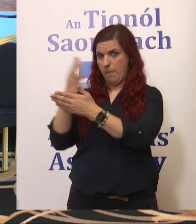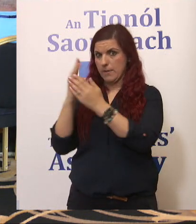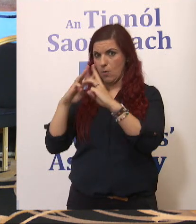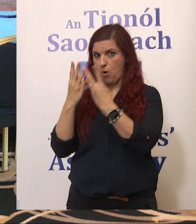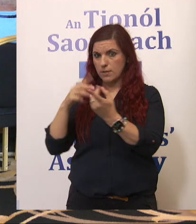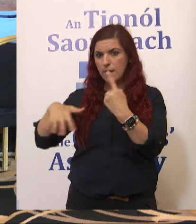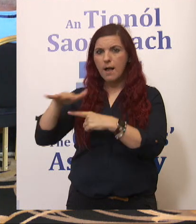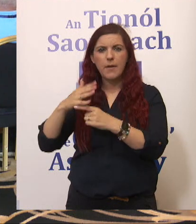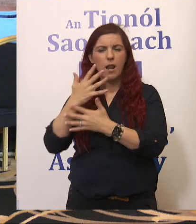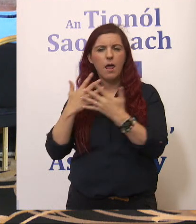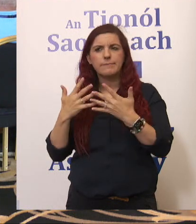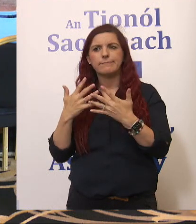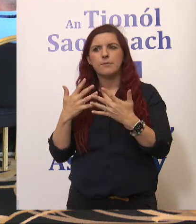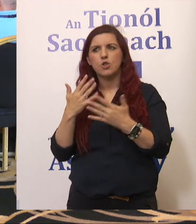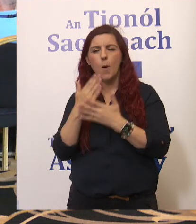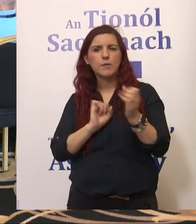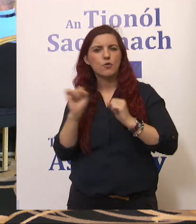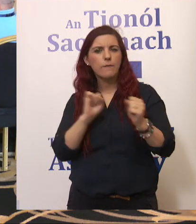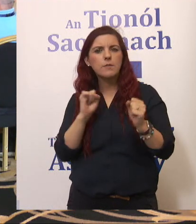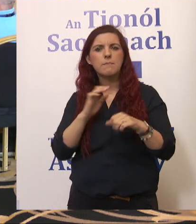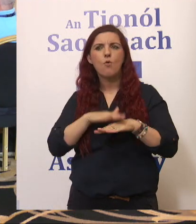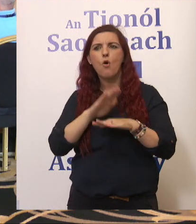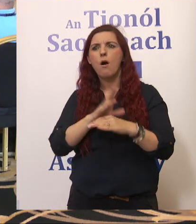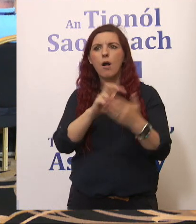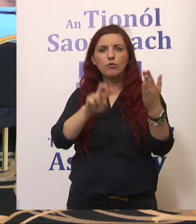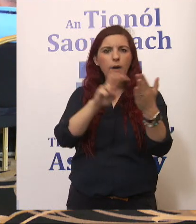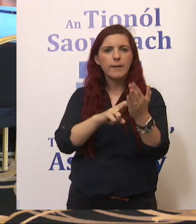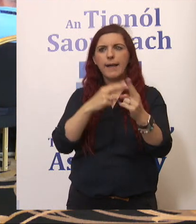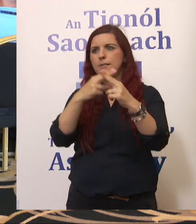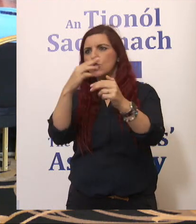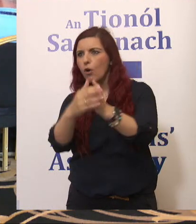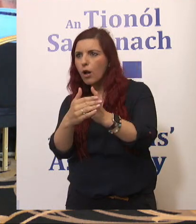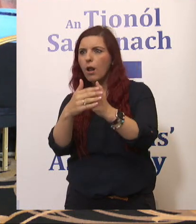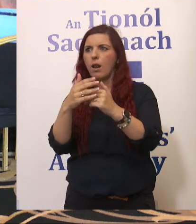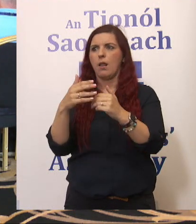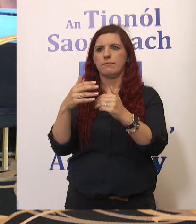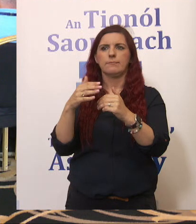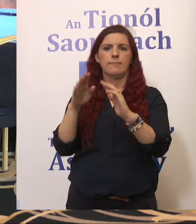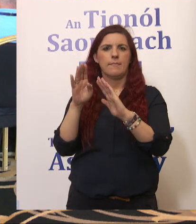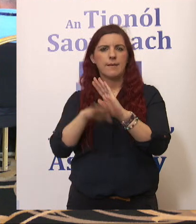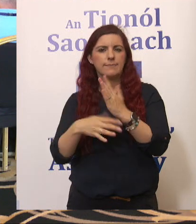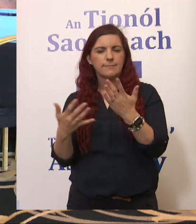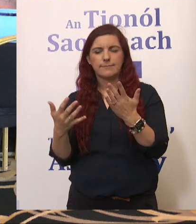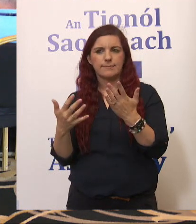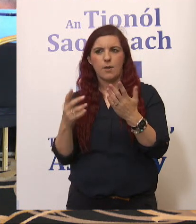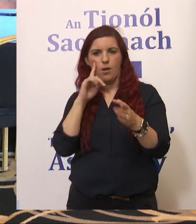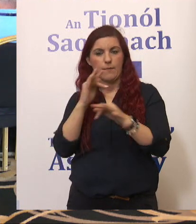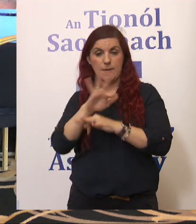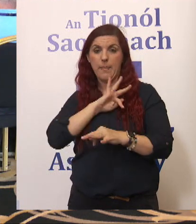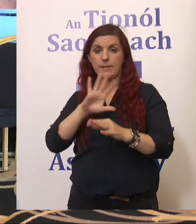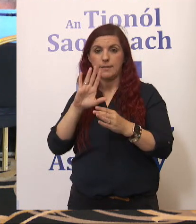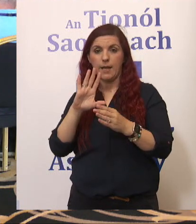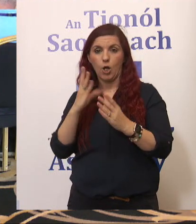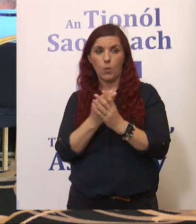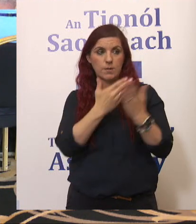things have become more outsourced or contracted out, maybe use a less loaded phrase, and that would include devolved